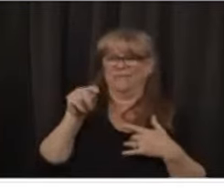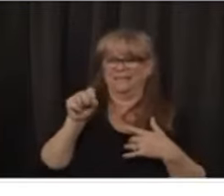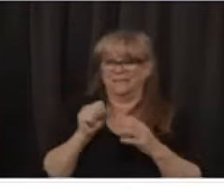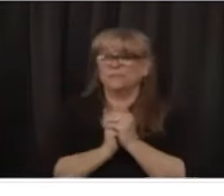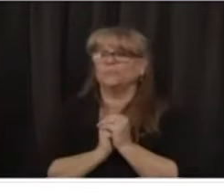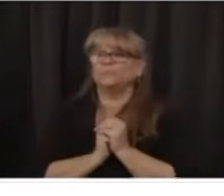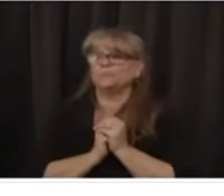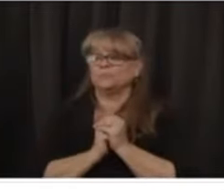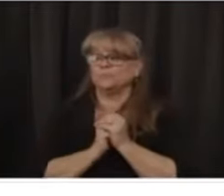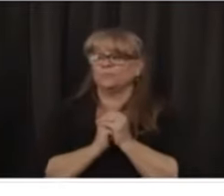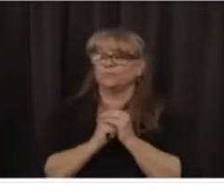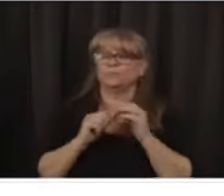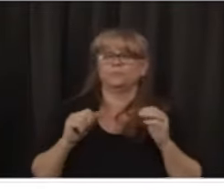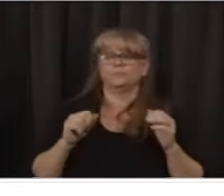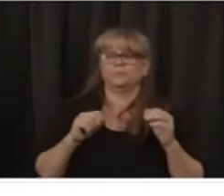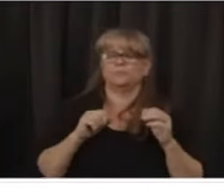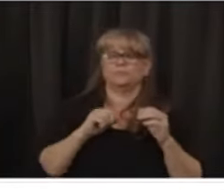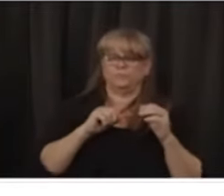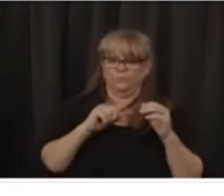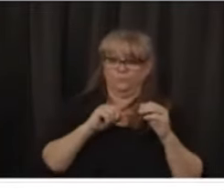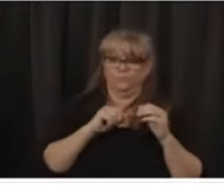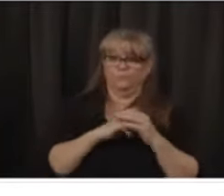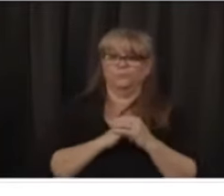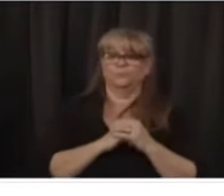You can set up an appointment or just show up.